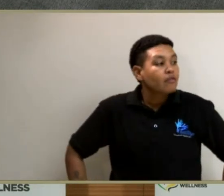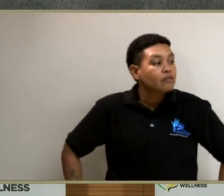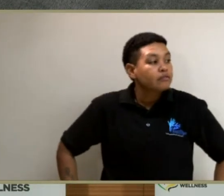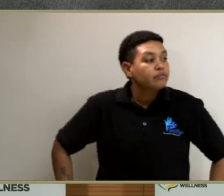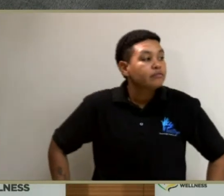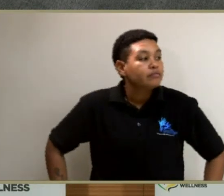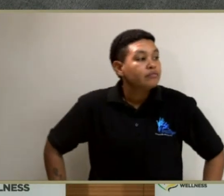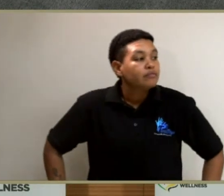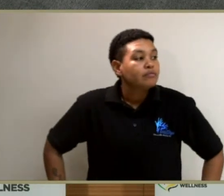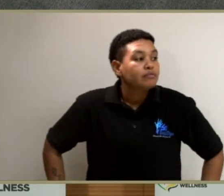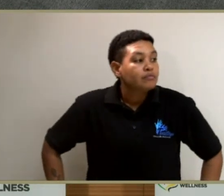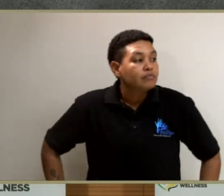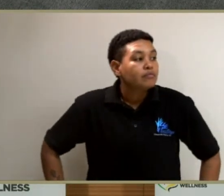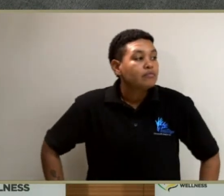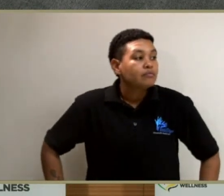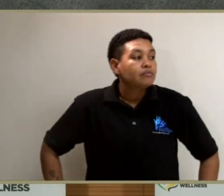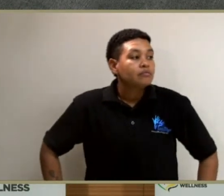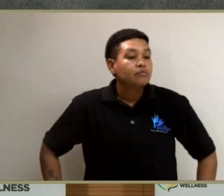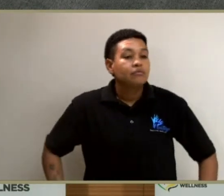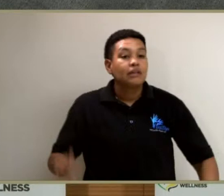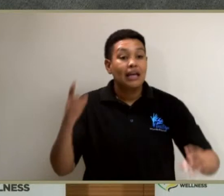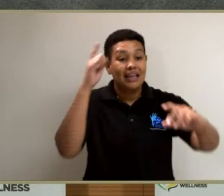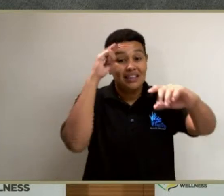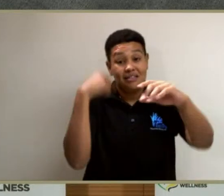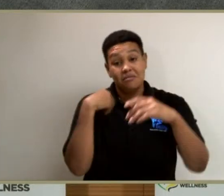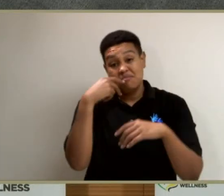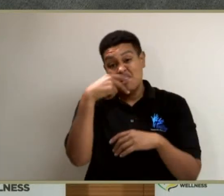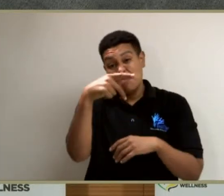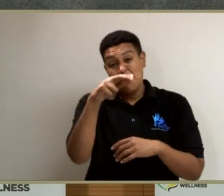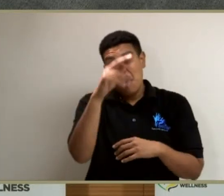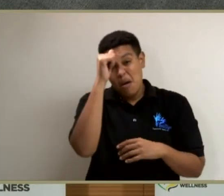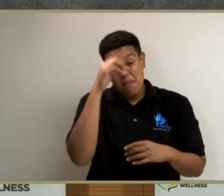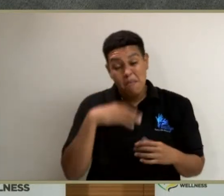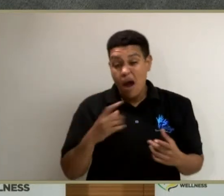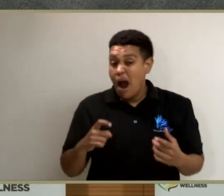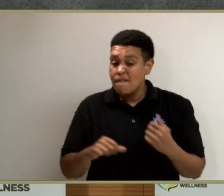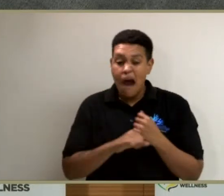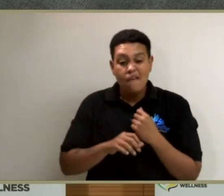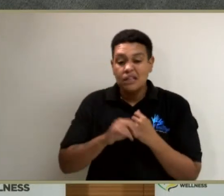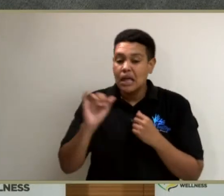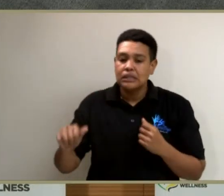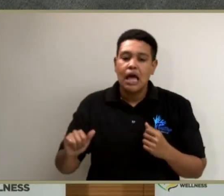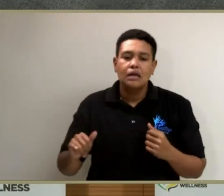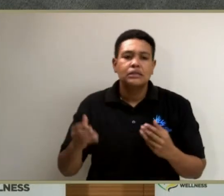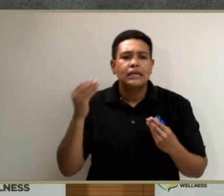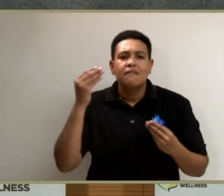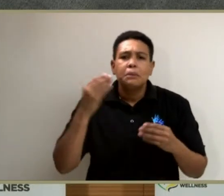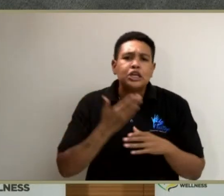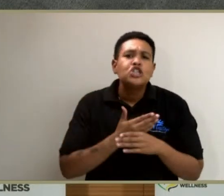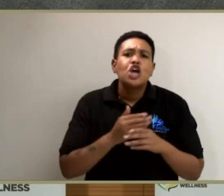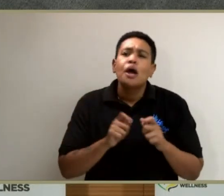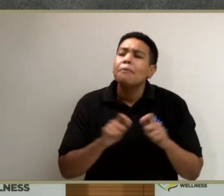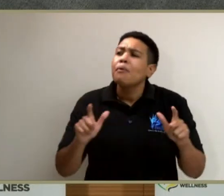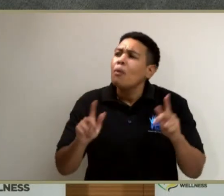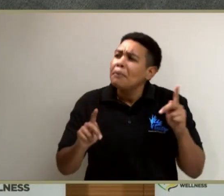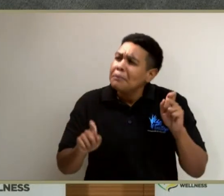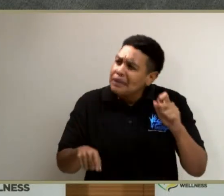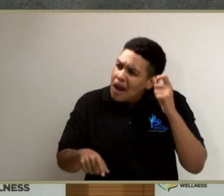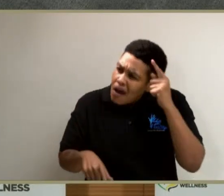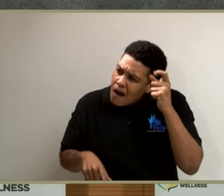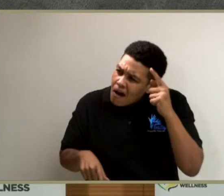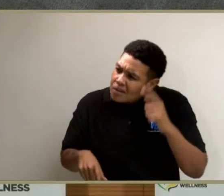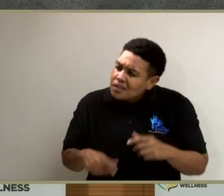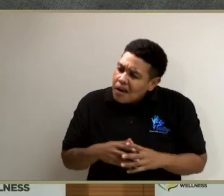full page ad with that kind of information. And I think we need to have a to push that out there, because I think people need to